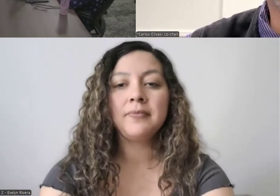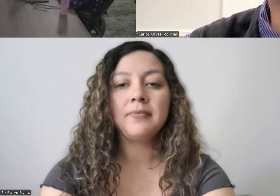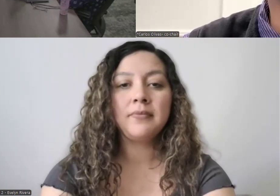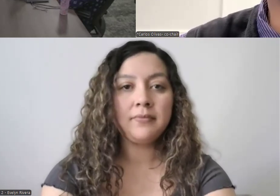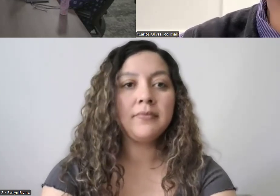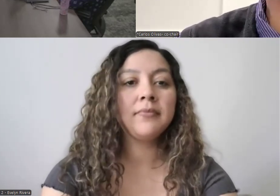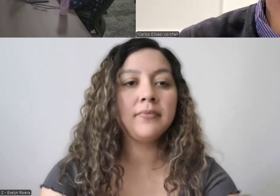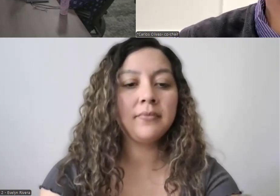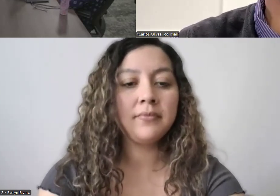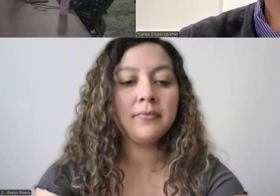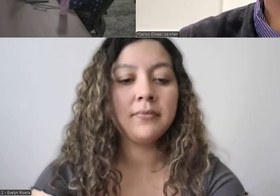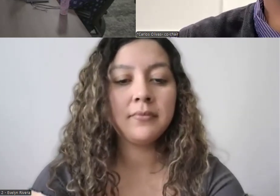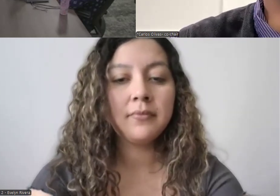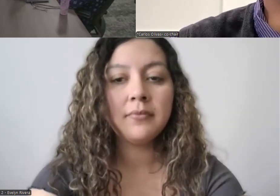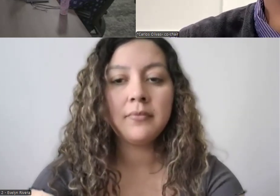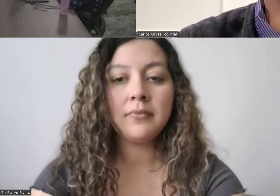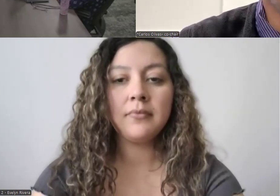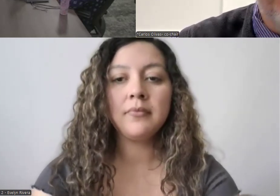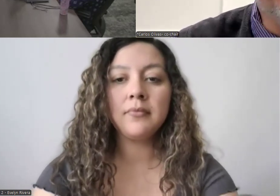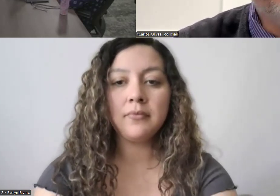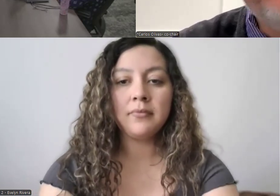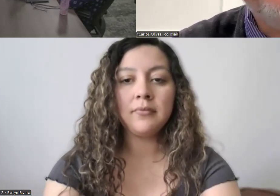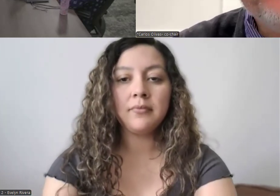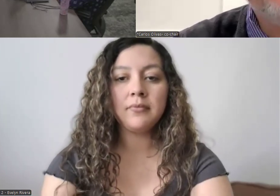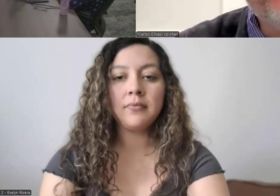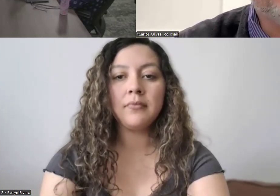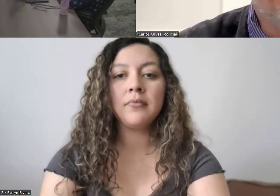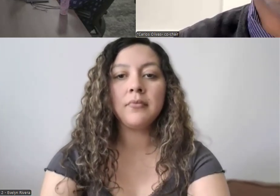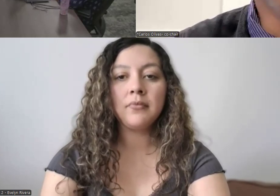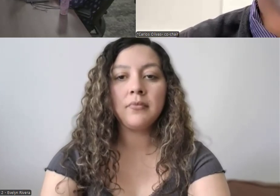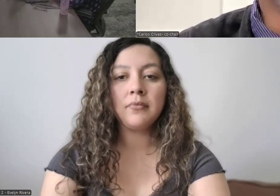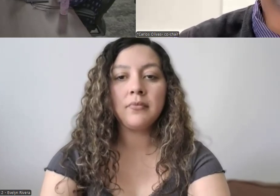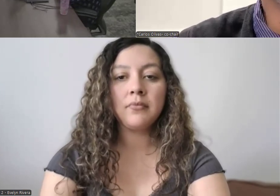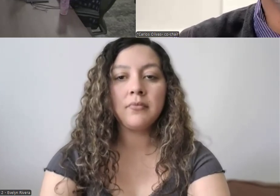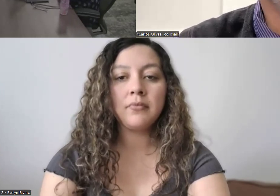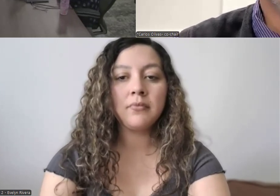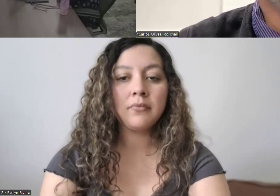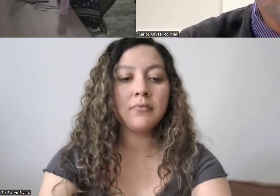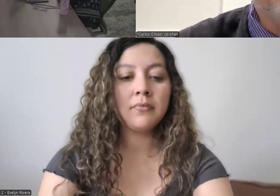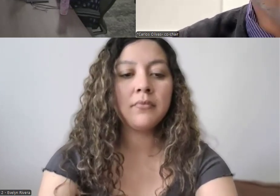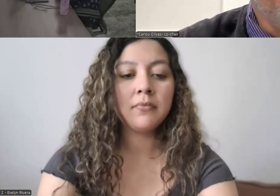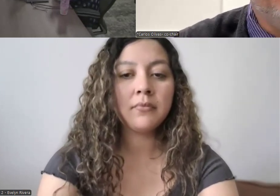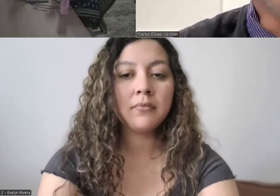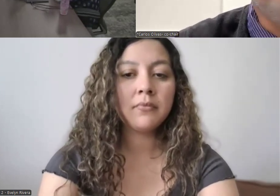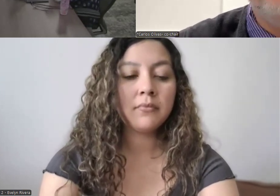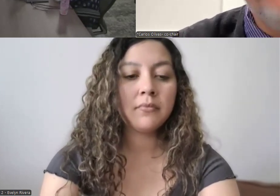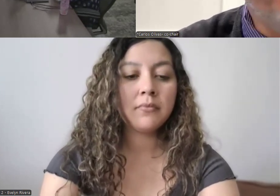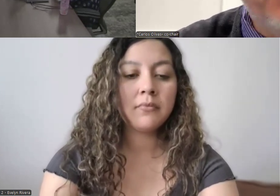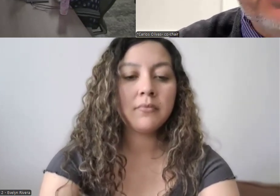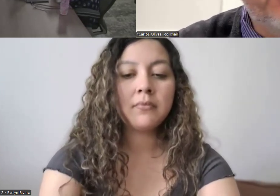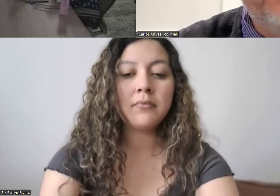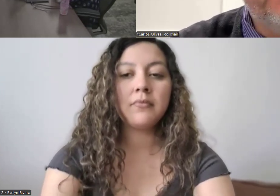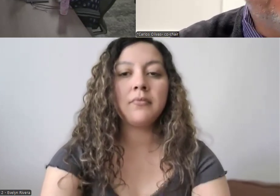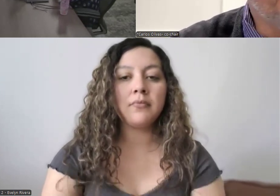We need to normalize getting old. Right. We need to normalize dementia, all forms